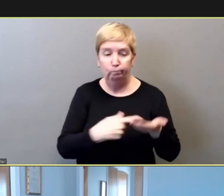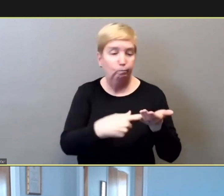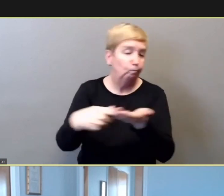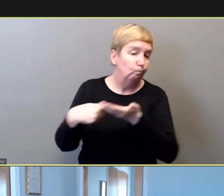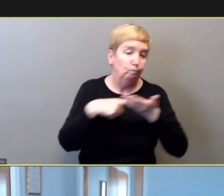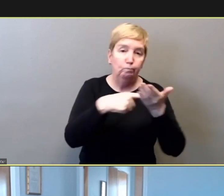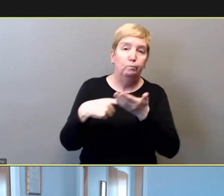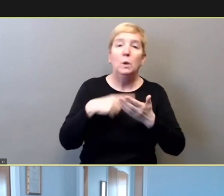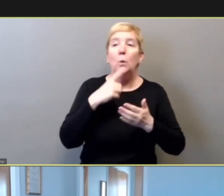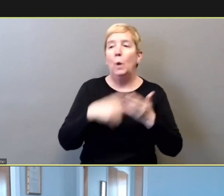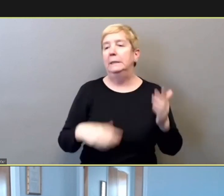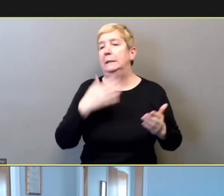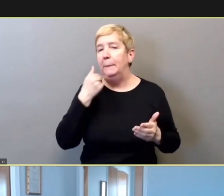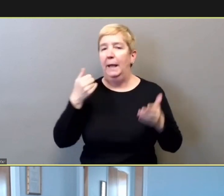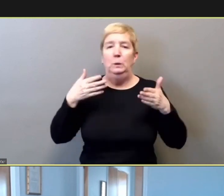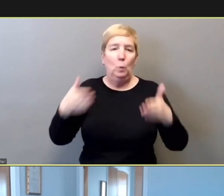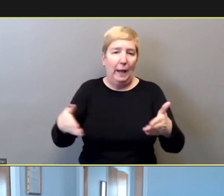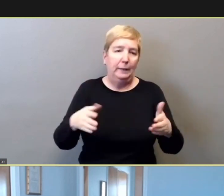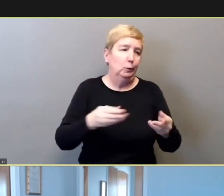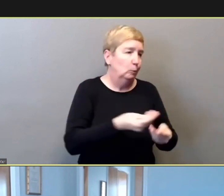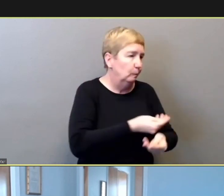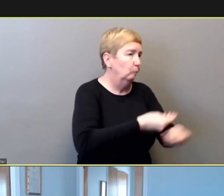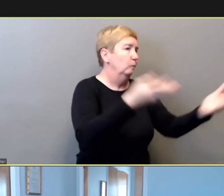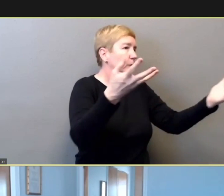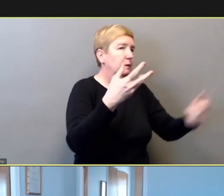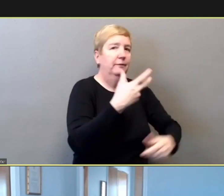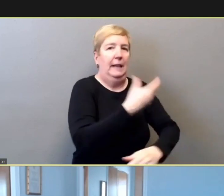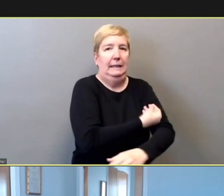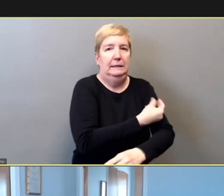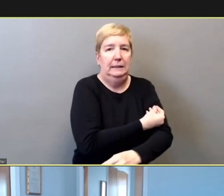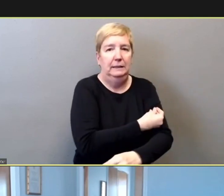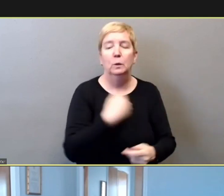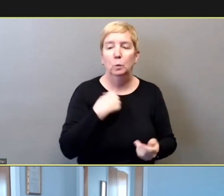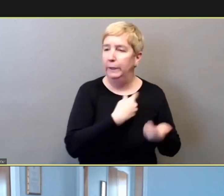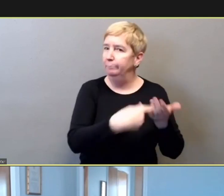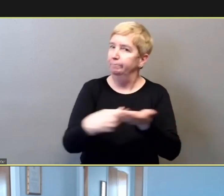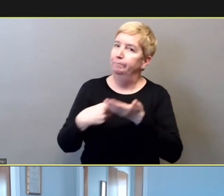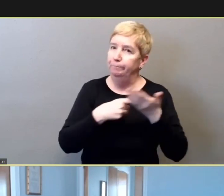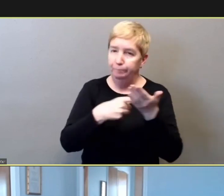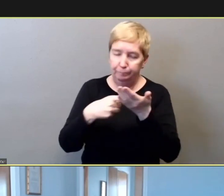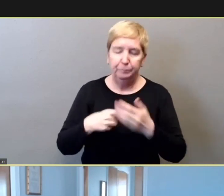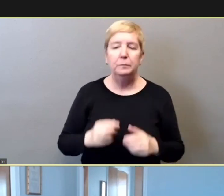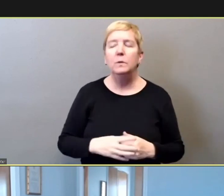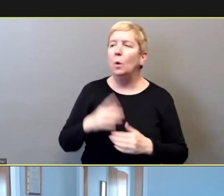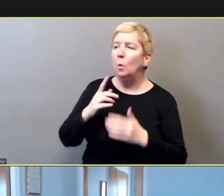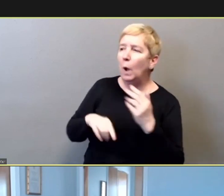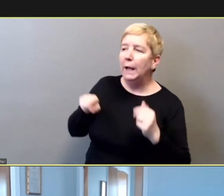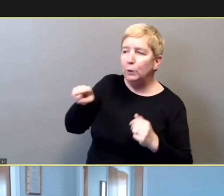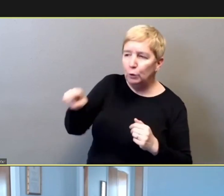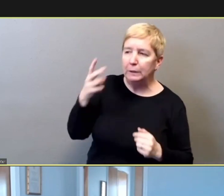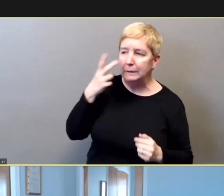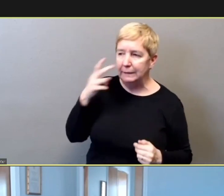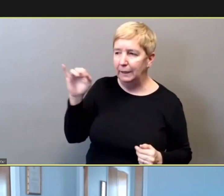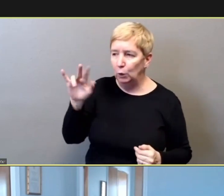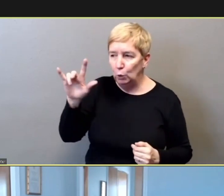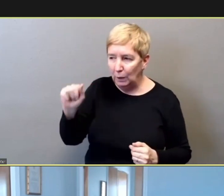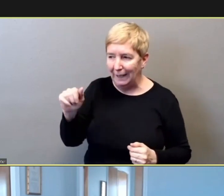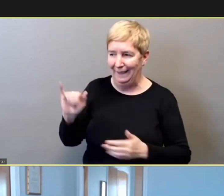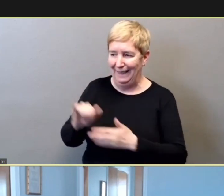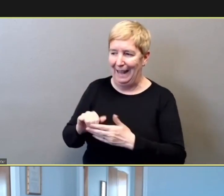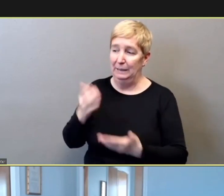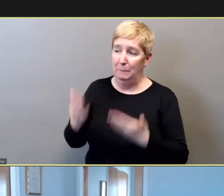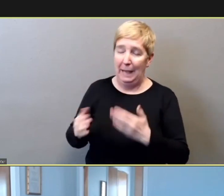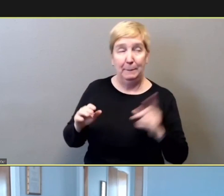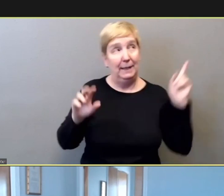best way to apply vaccine and things like that. And so I think what you're seeing is a perspective from Lionel about